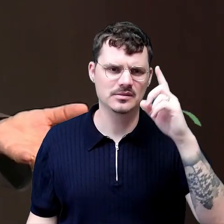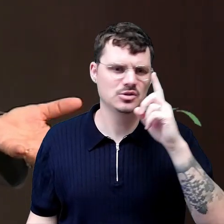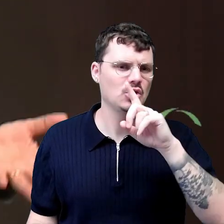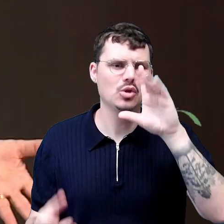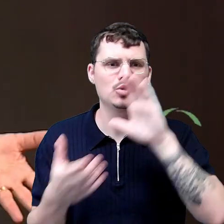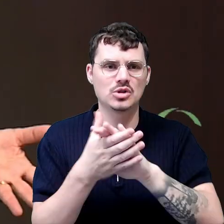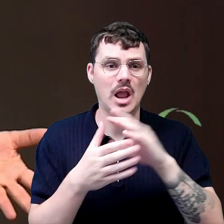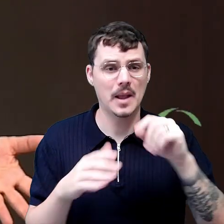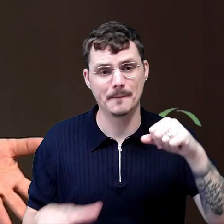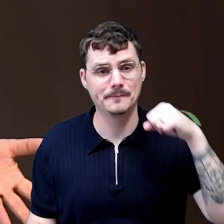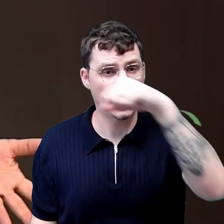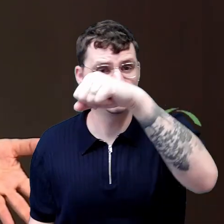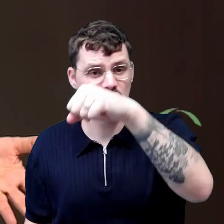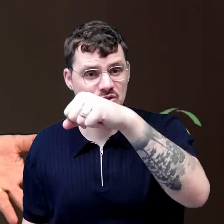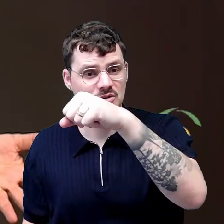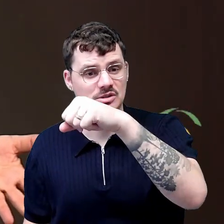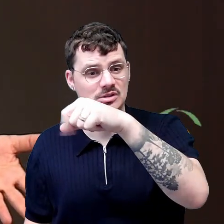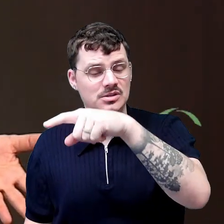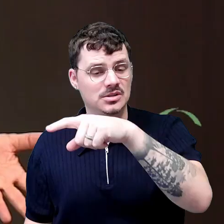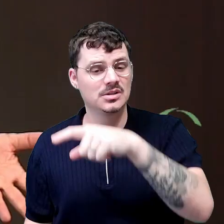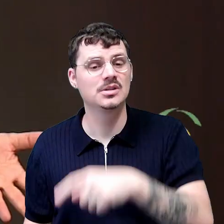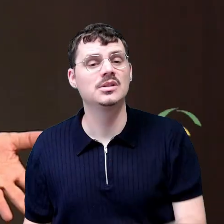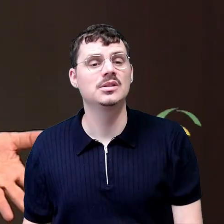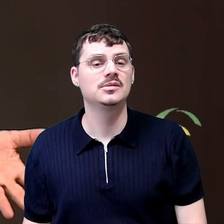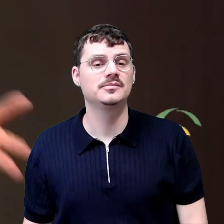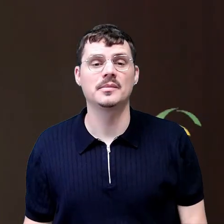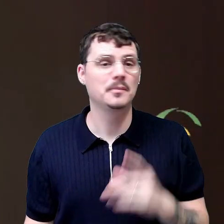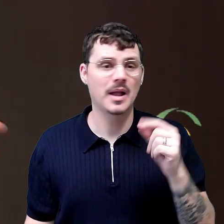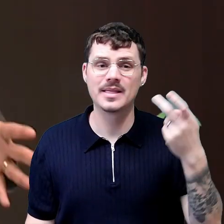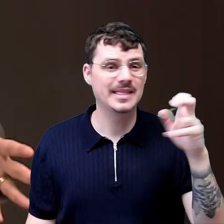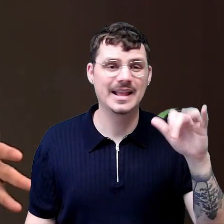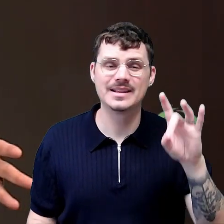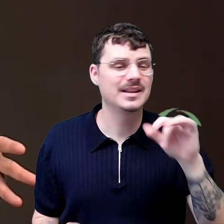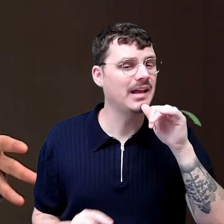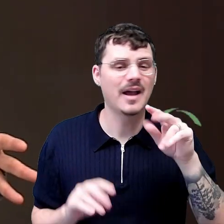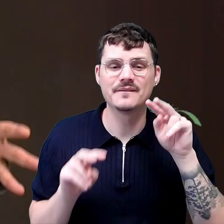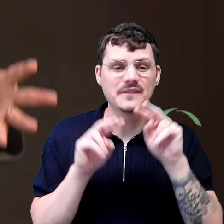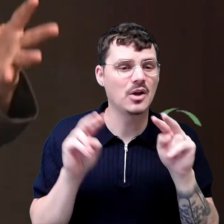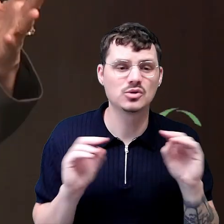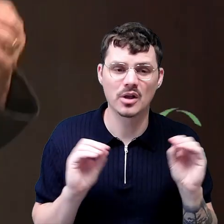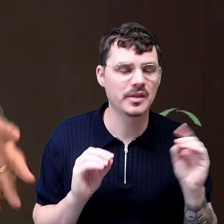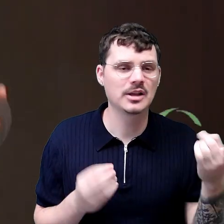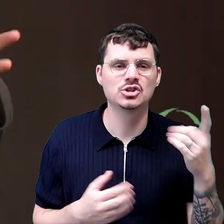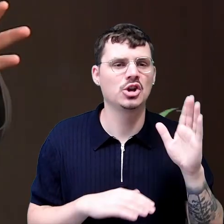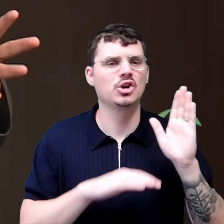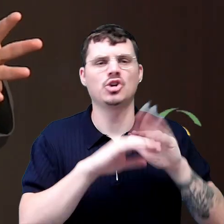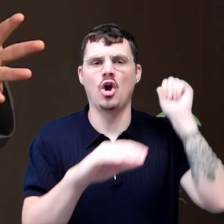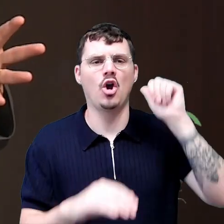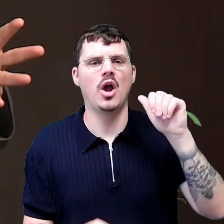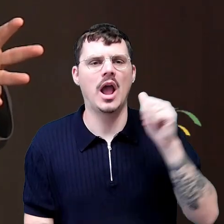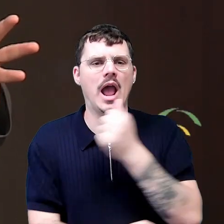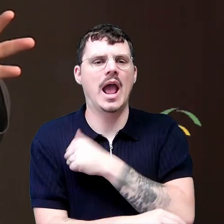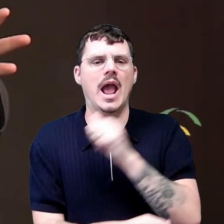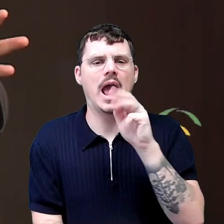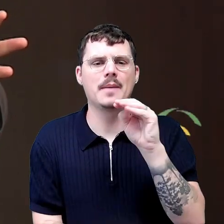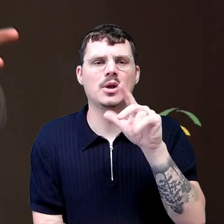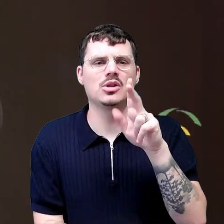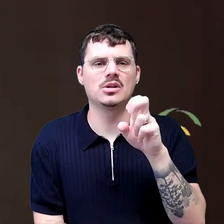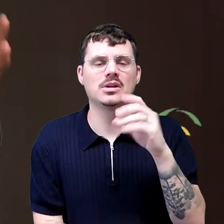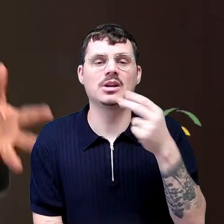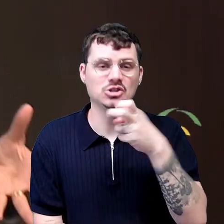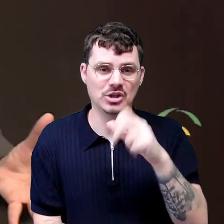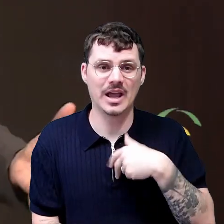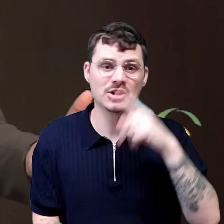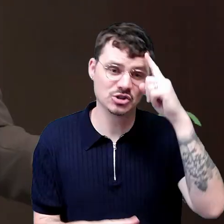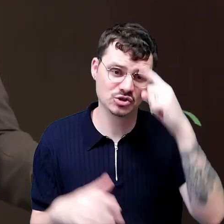delusional, and punched him. And they didn't do any evaluation. They just called for the ambulance. And she